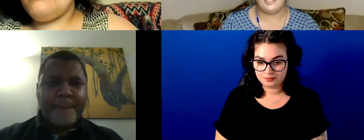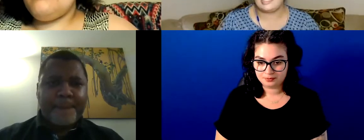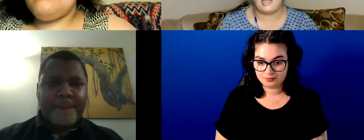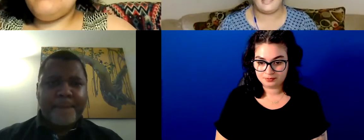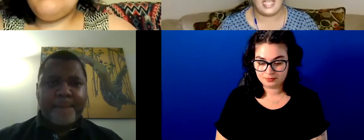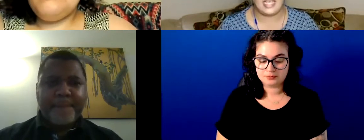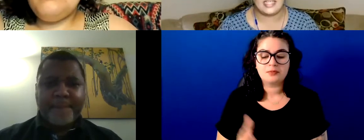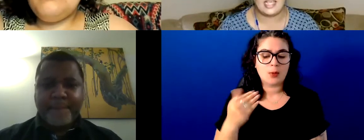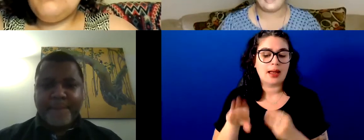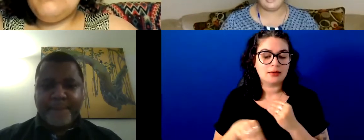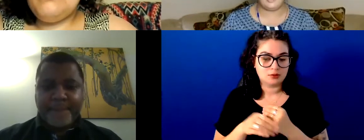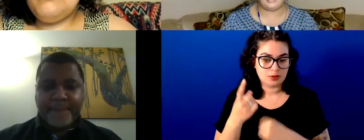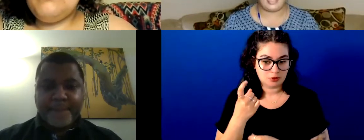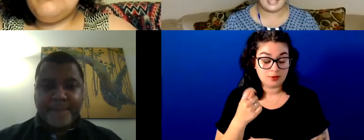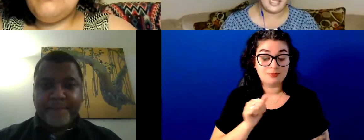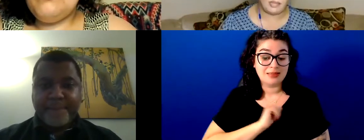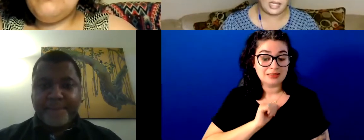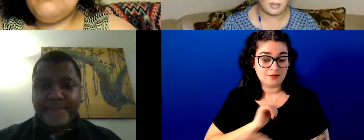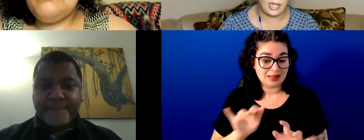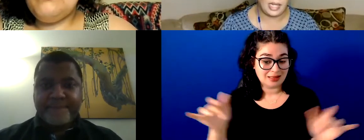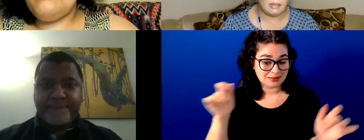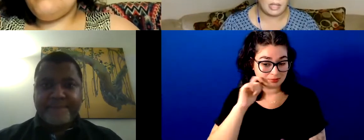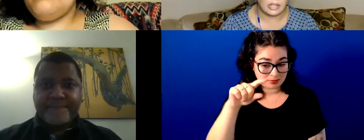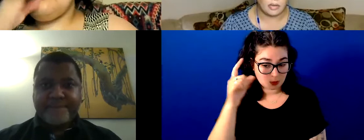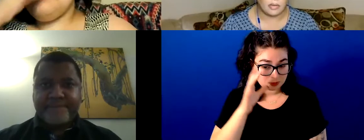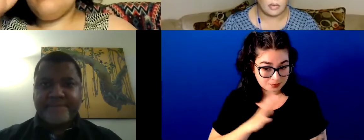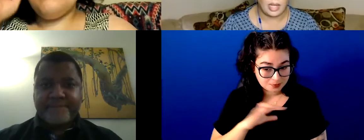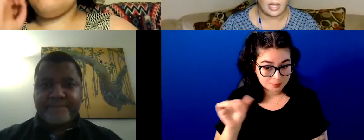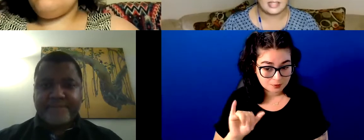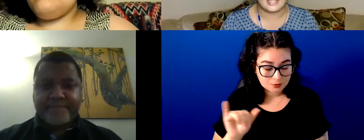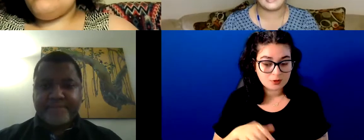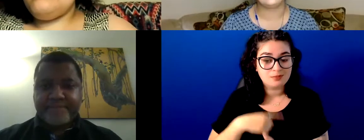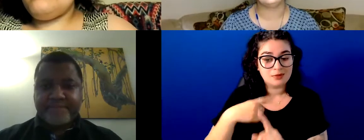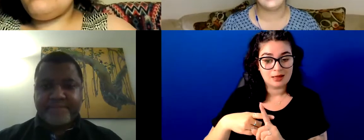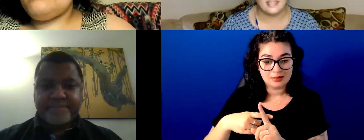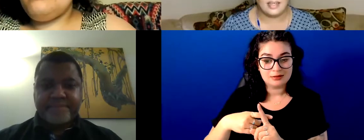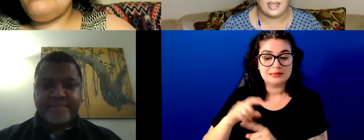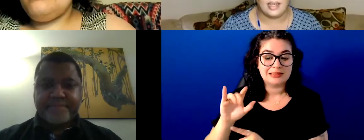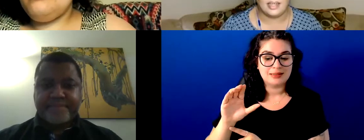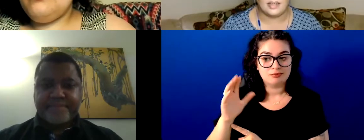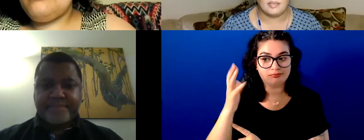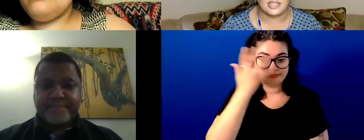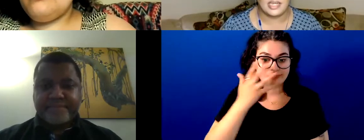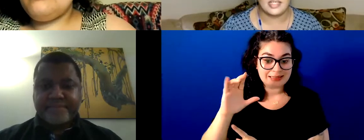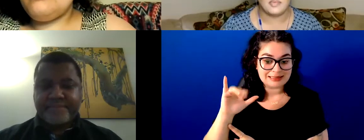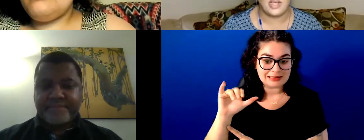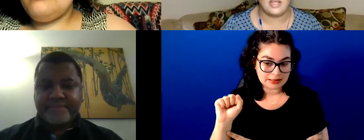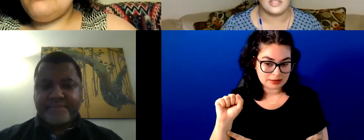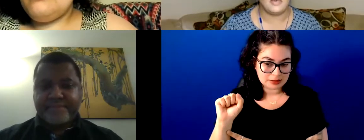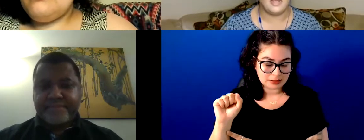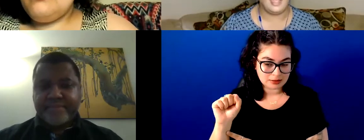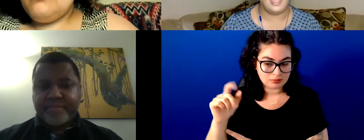small thing. Yes, I also am a light-skinned Black woman, and I'm also cis-presenting person as well.